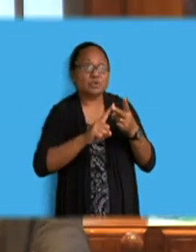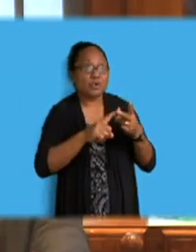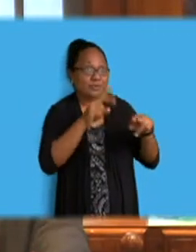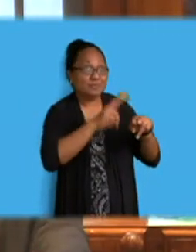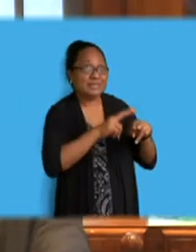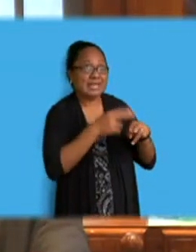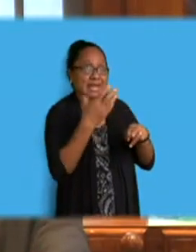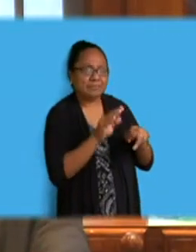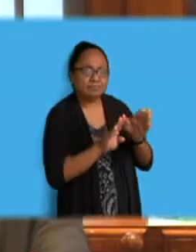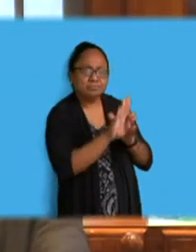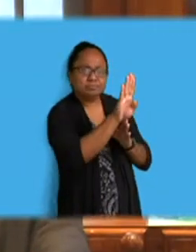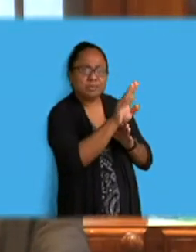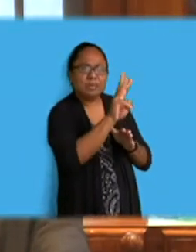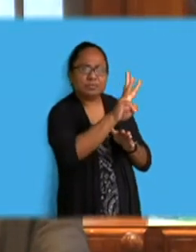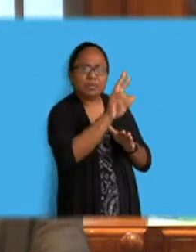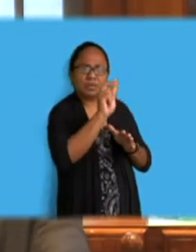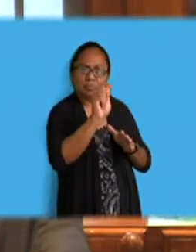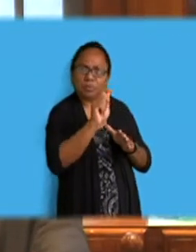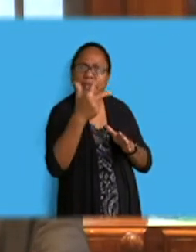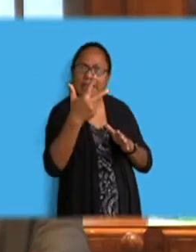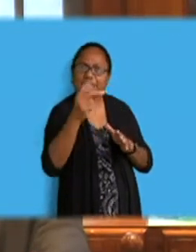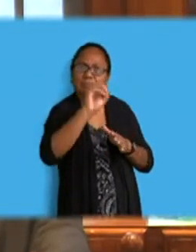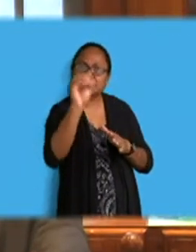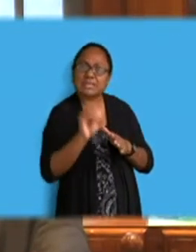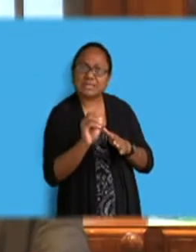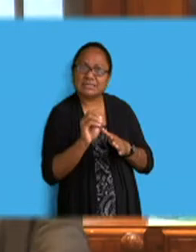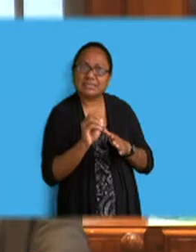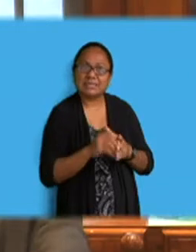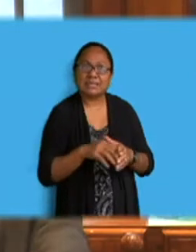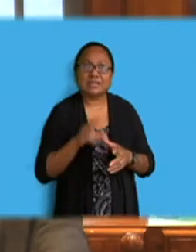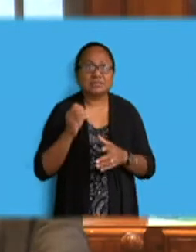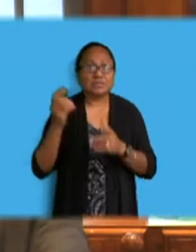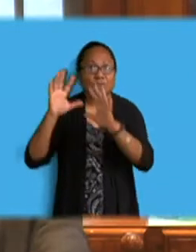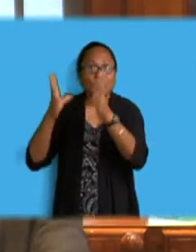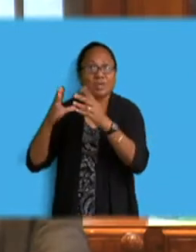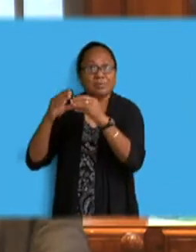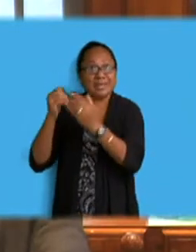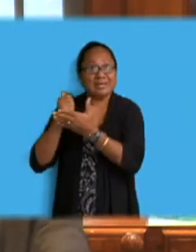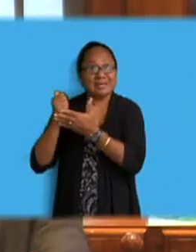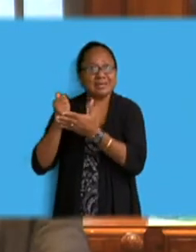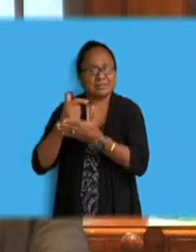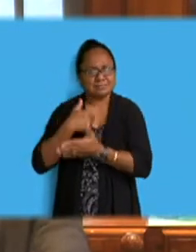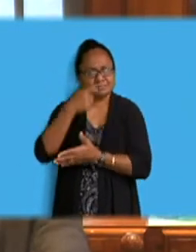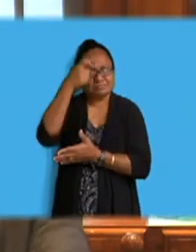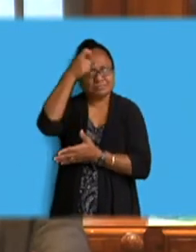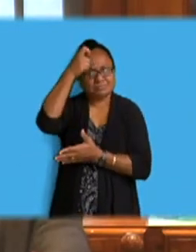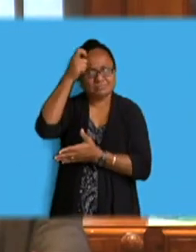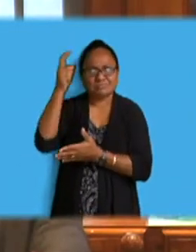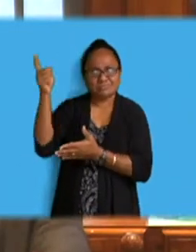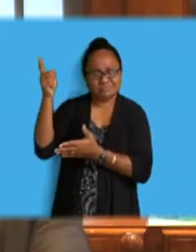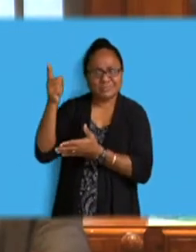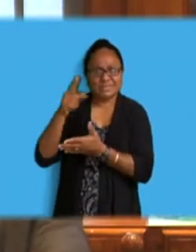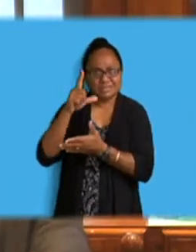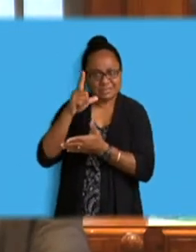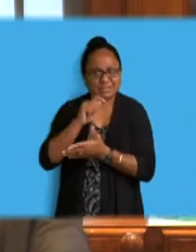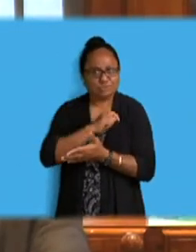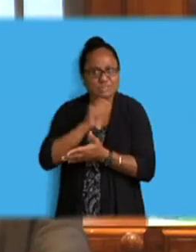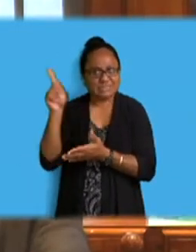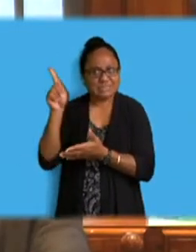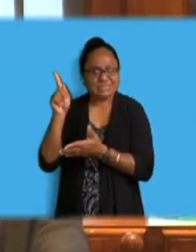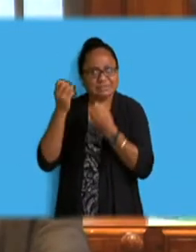of 3.8%. And note with acceptance that the World Bank's figure, even though I have some reservations on its reliability, but